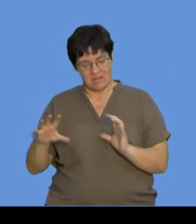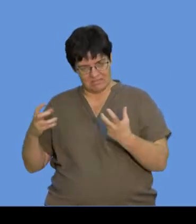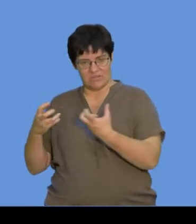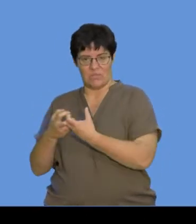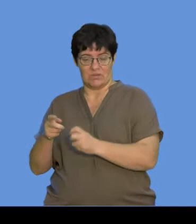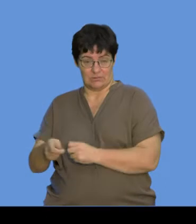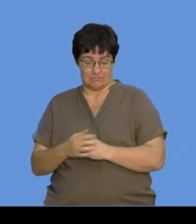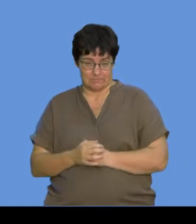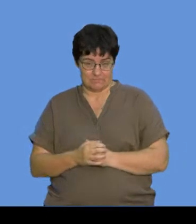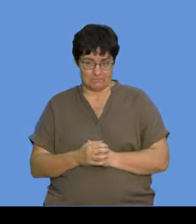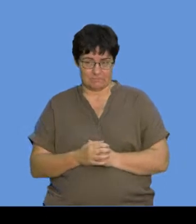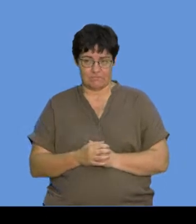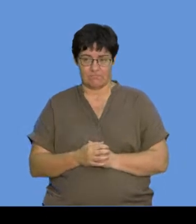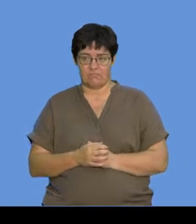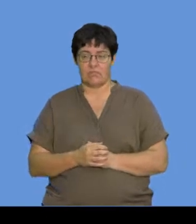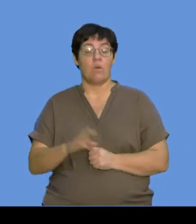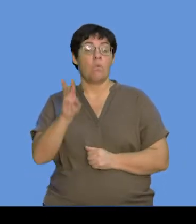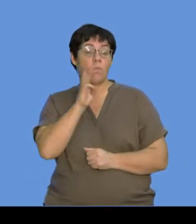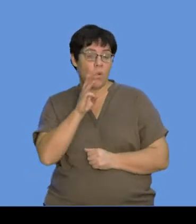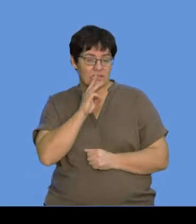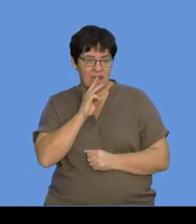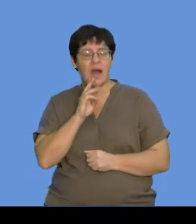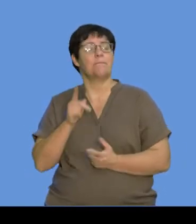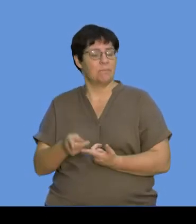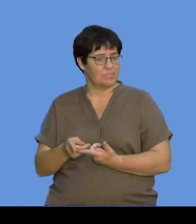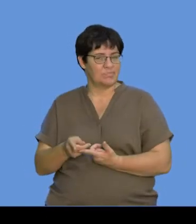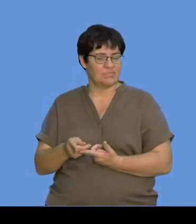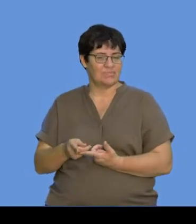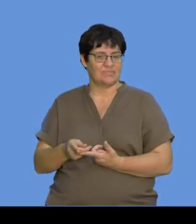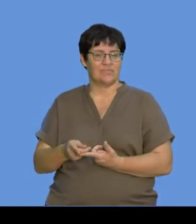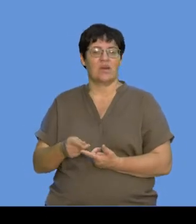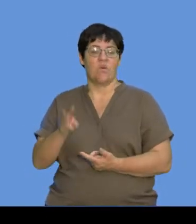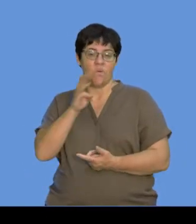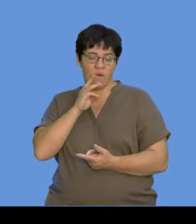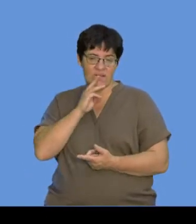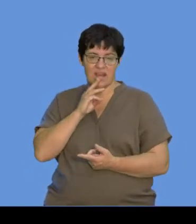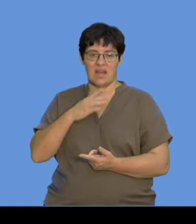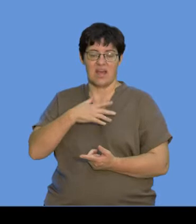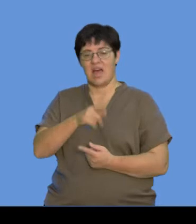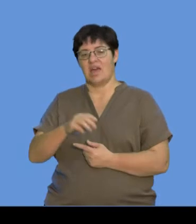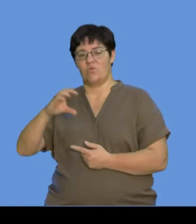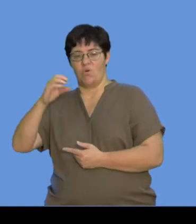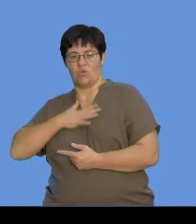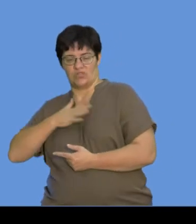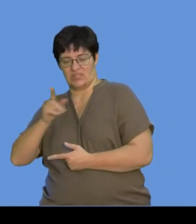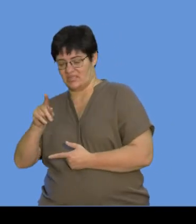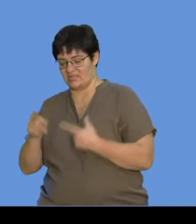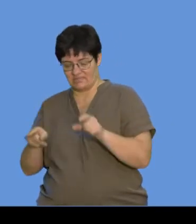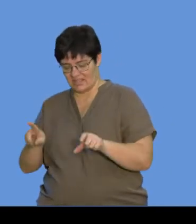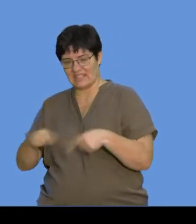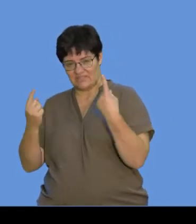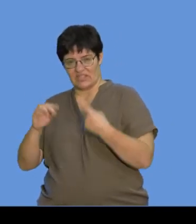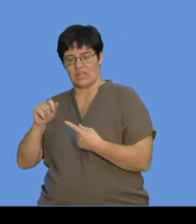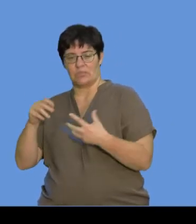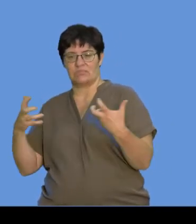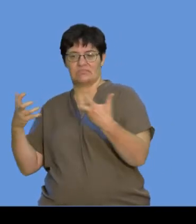So this is a compound, while water is another example of a compound, okay? And again, we can also